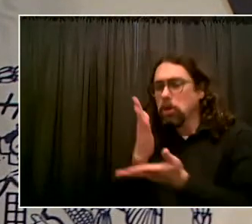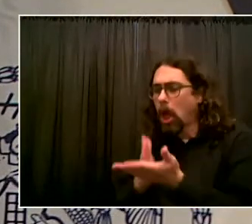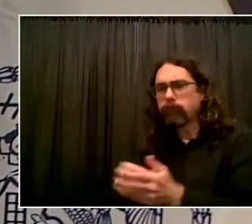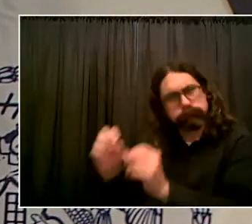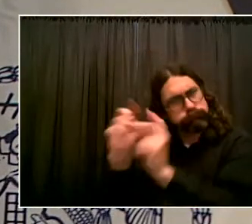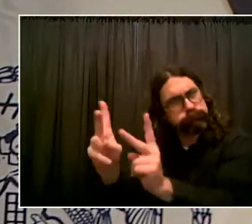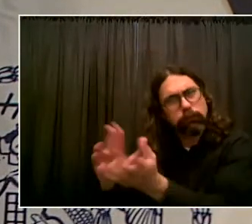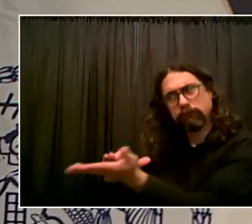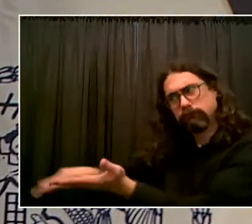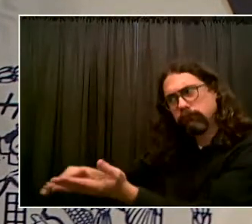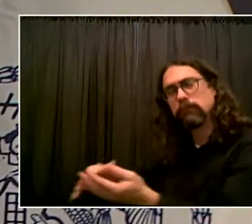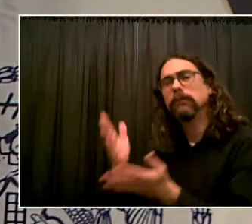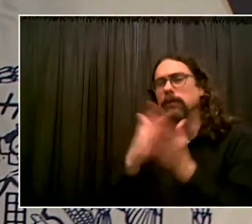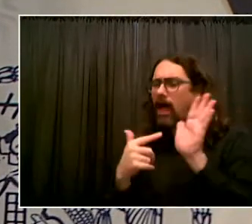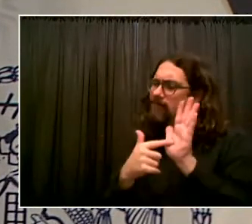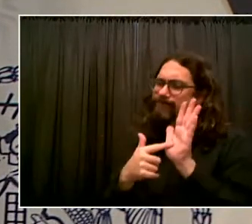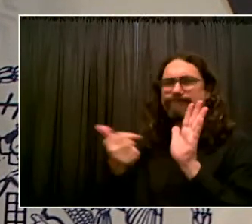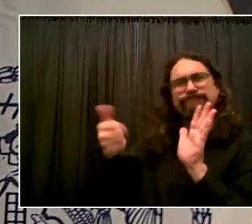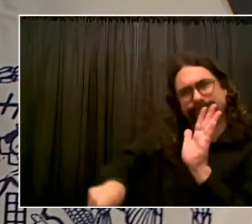Erin from Politico.